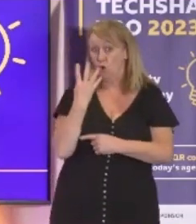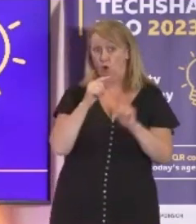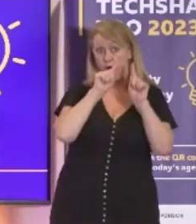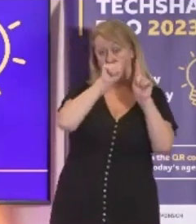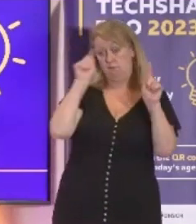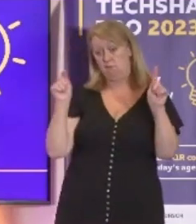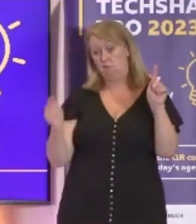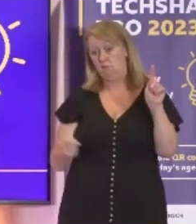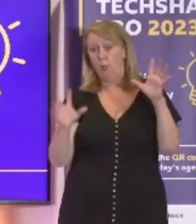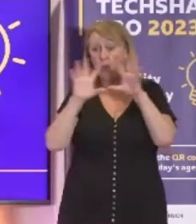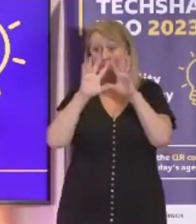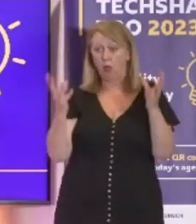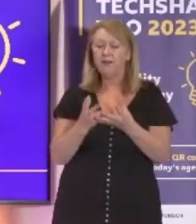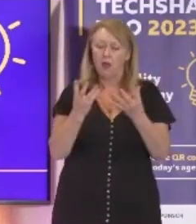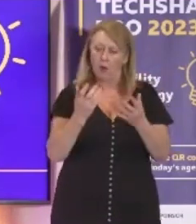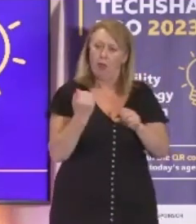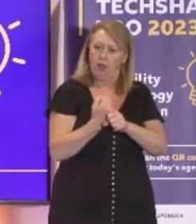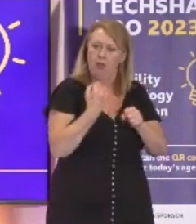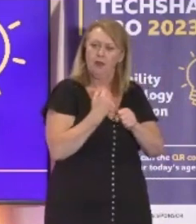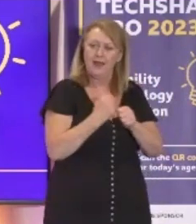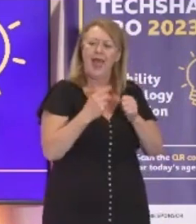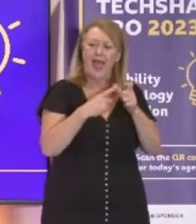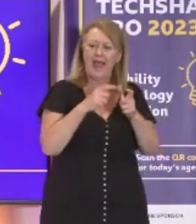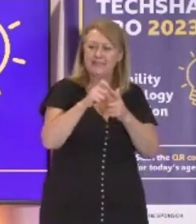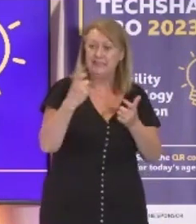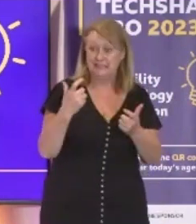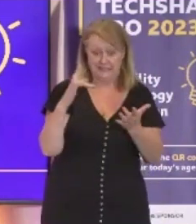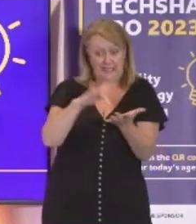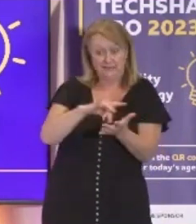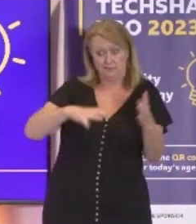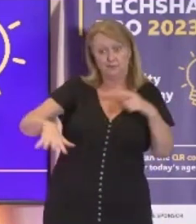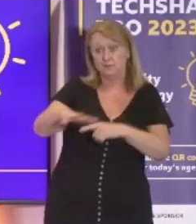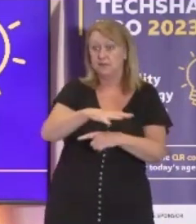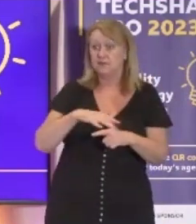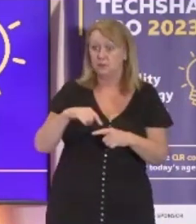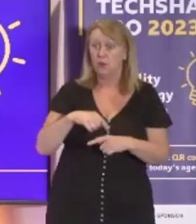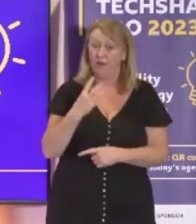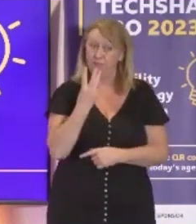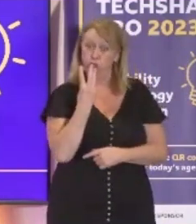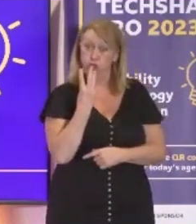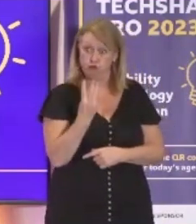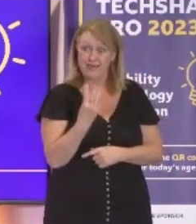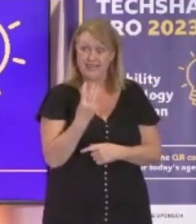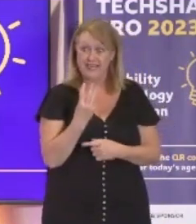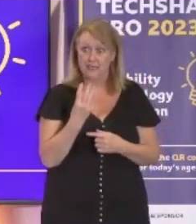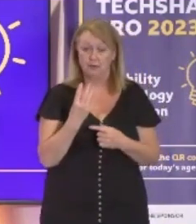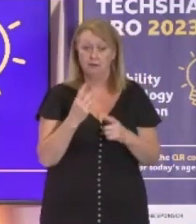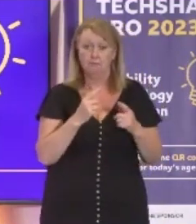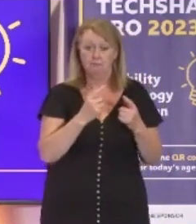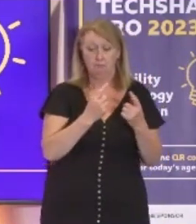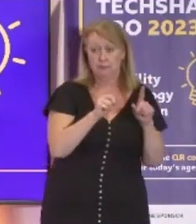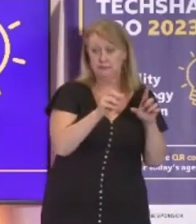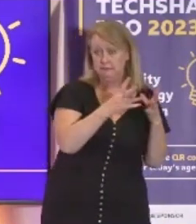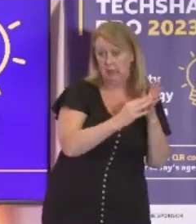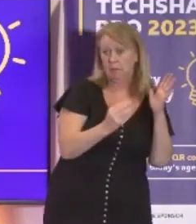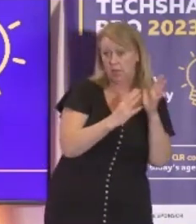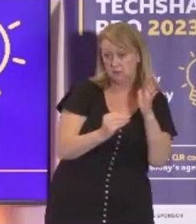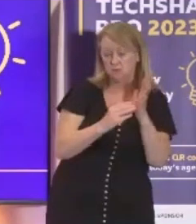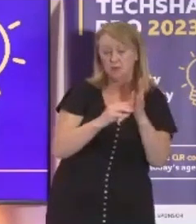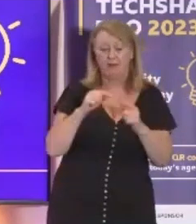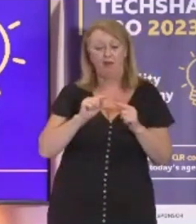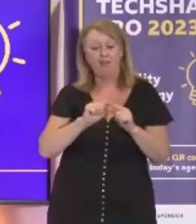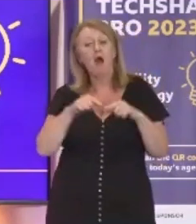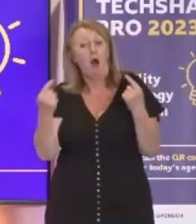world that would be building ADCs, and we now have sort of 3 flavors of it because of the nature of the different kind of